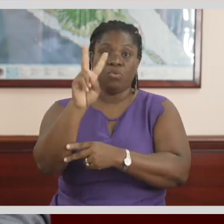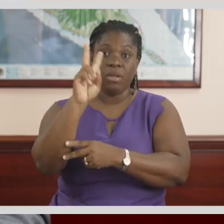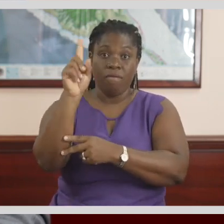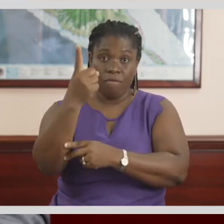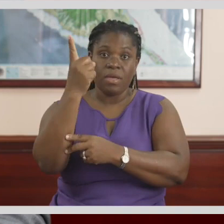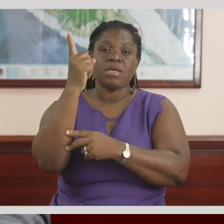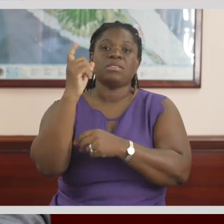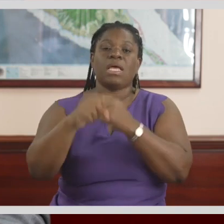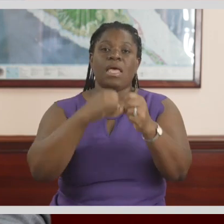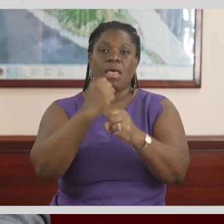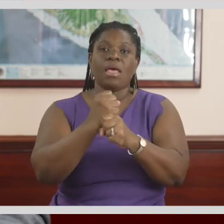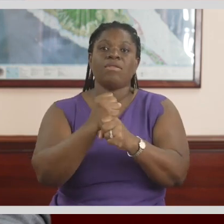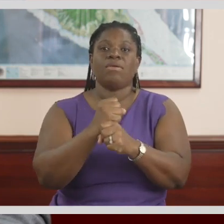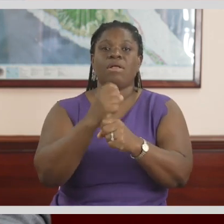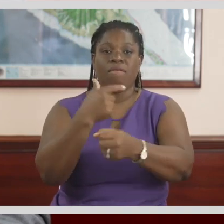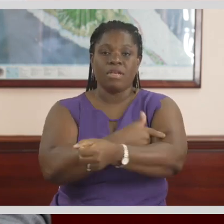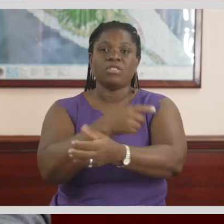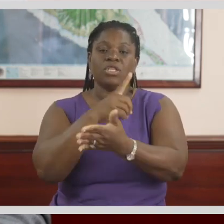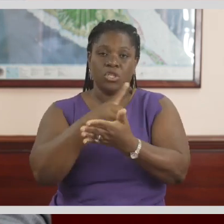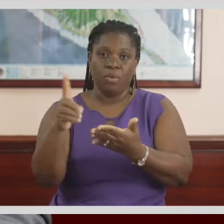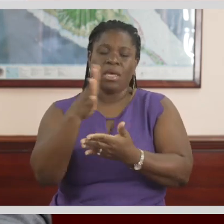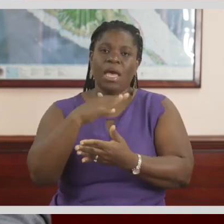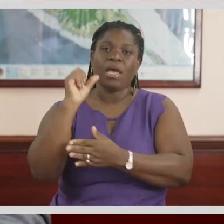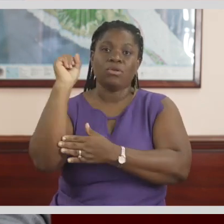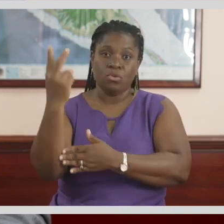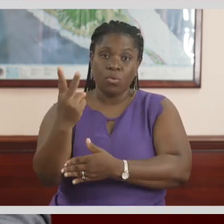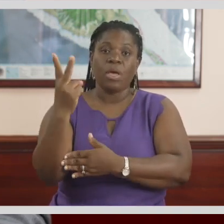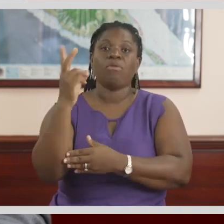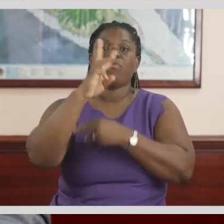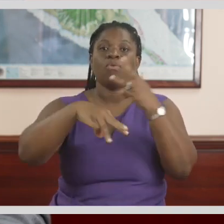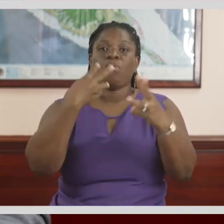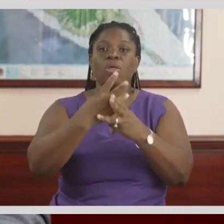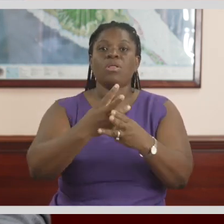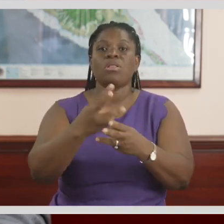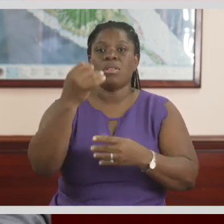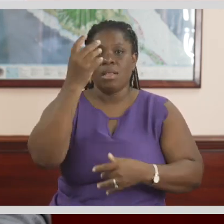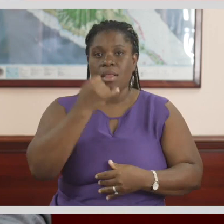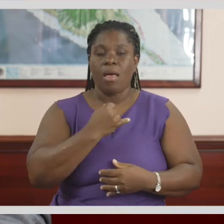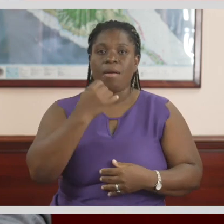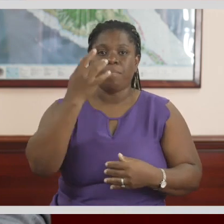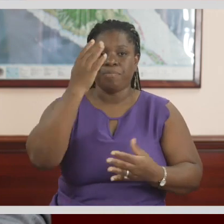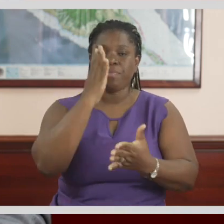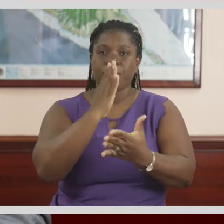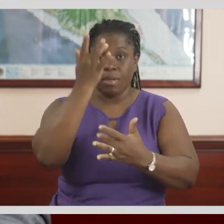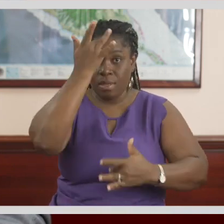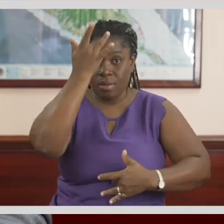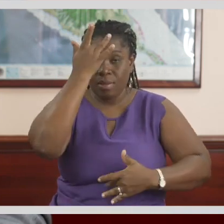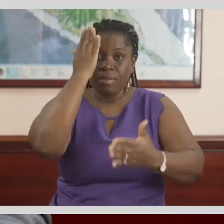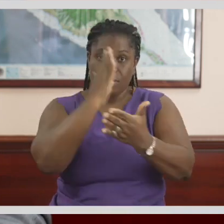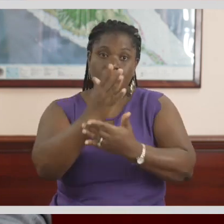Vaccination Week in the Americas, VWA, and the 12th World Immunization Week,